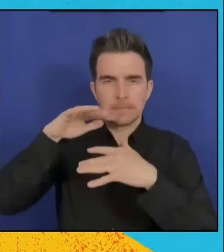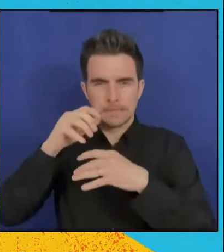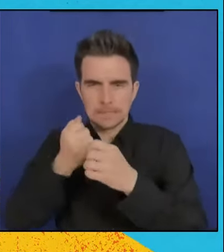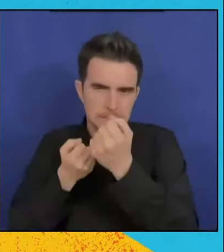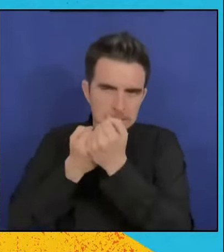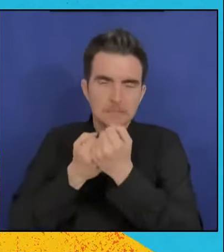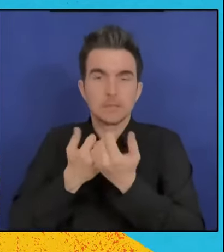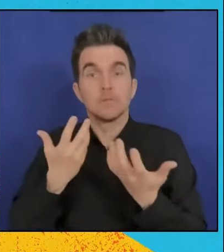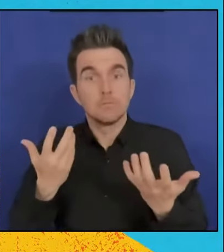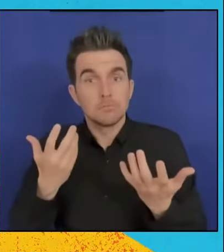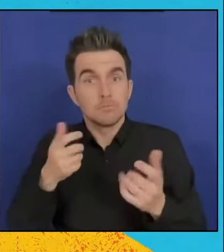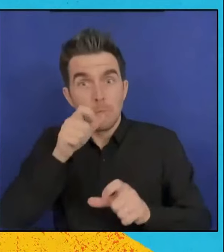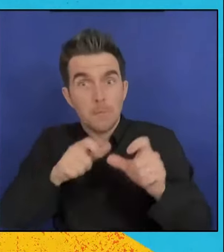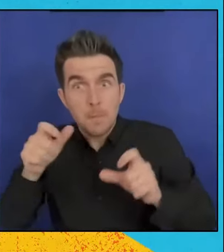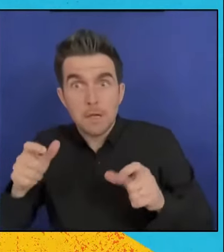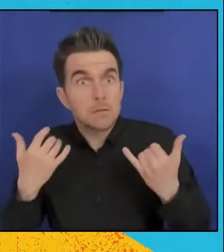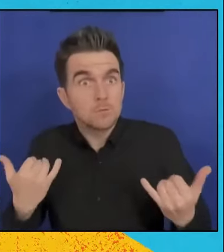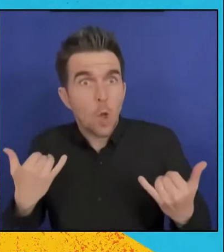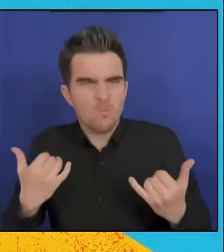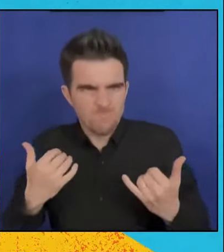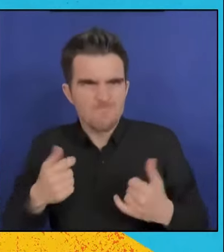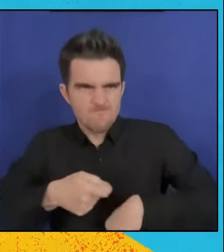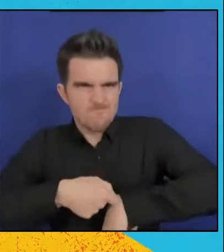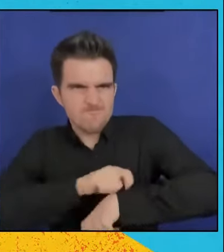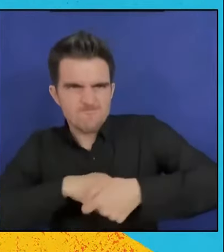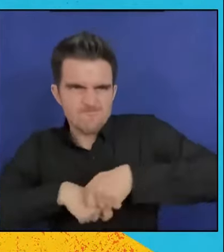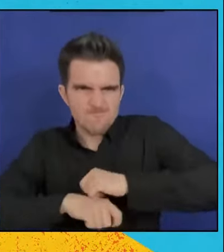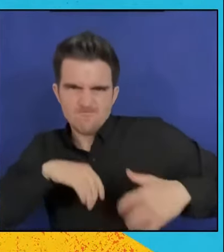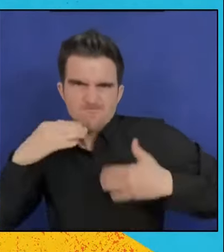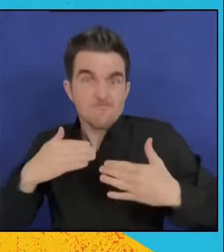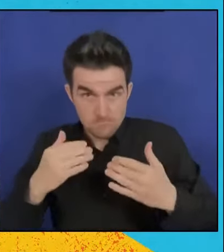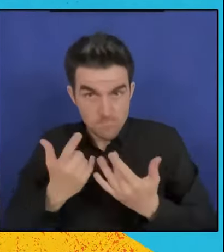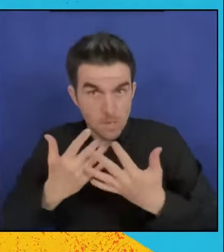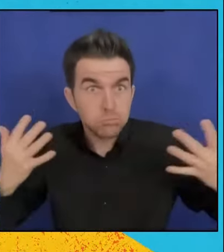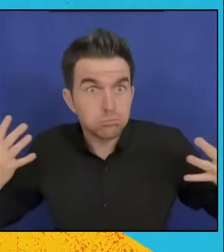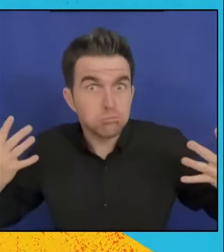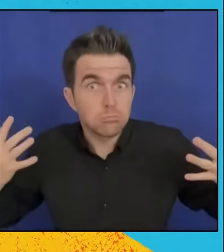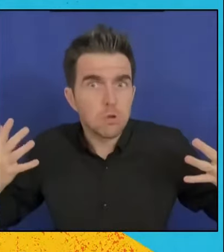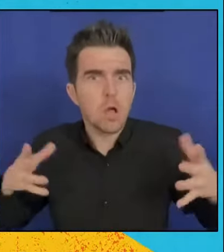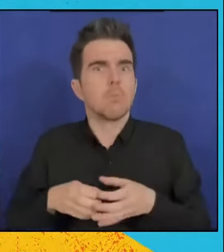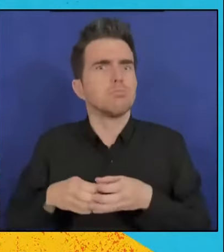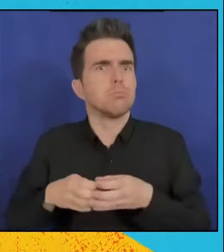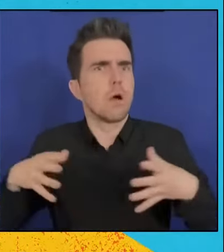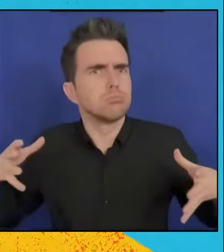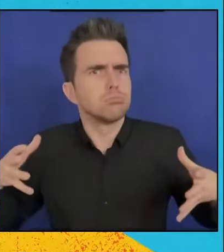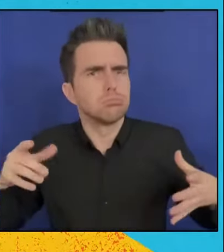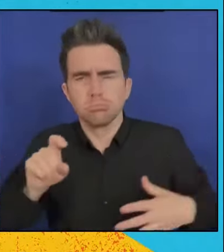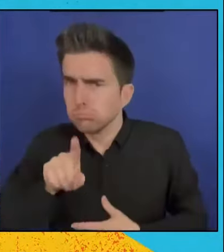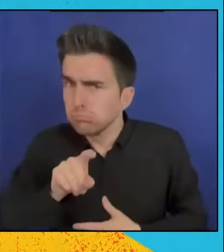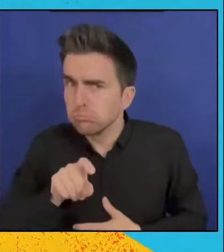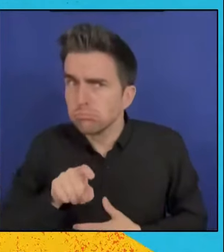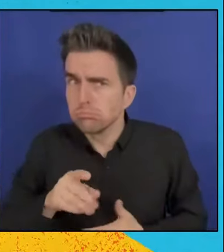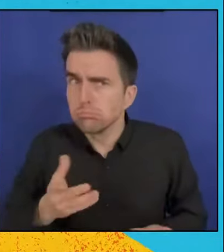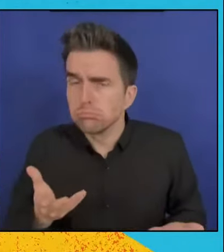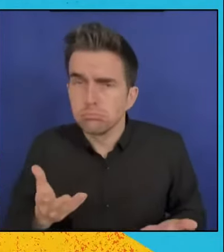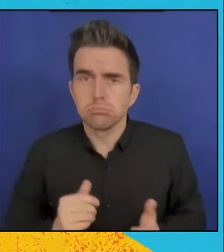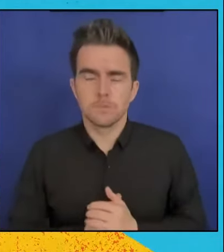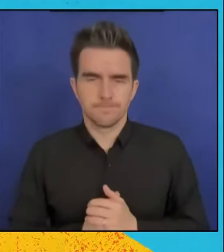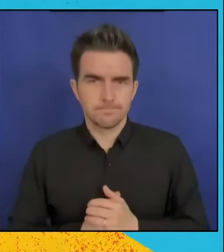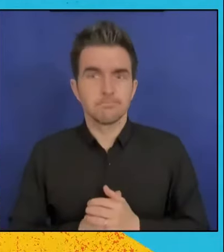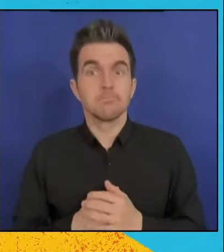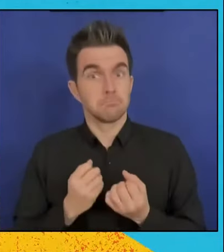So I would like to urge you one thing. If we want to unite and fight against climate problem, can we all raise